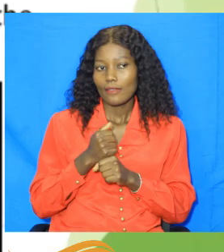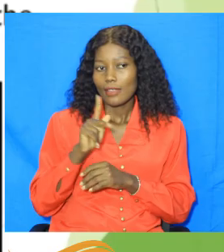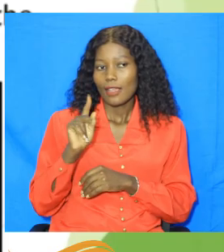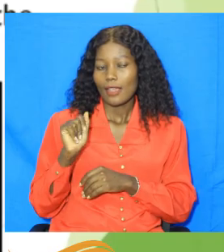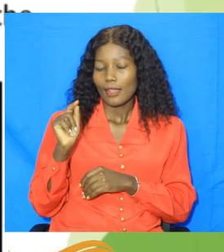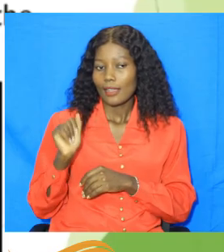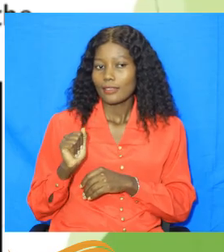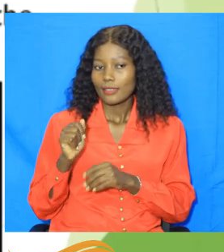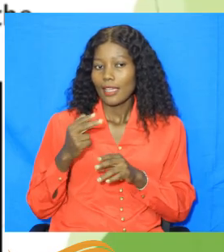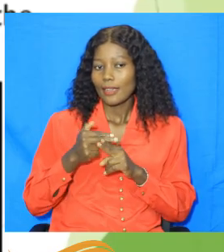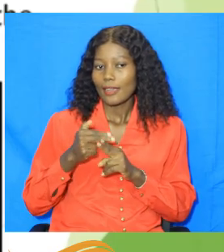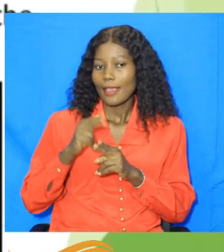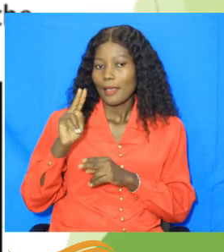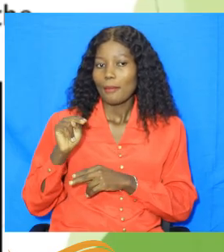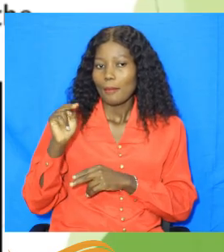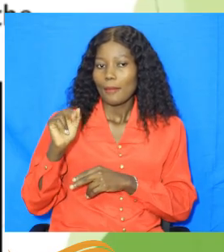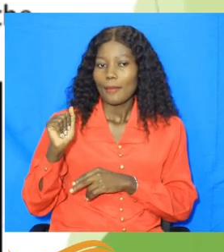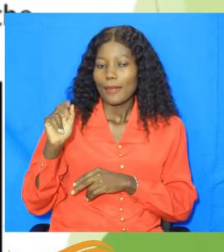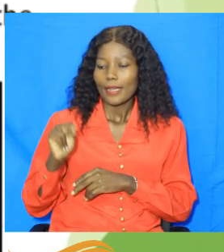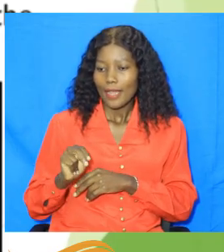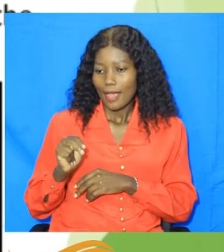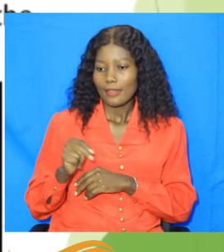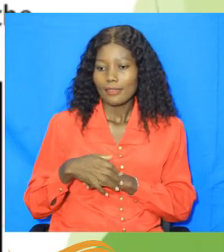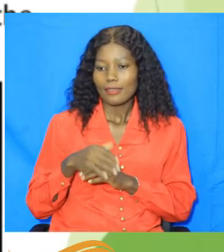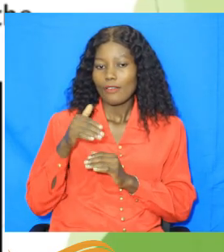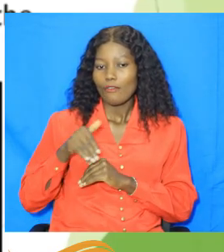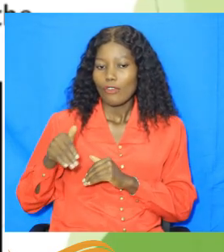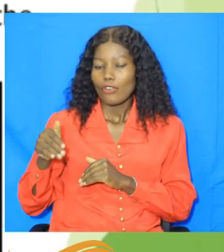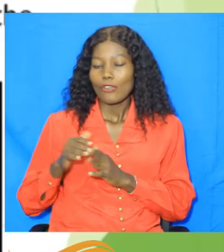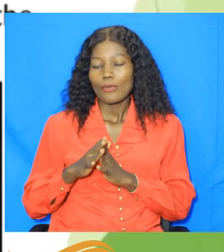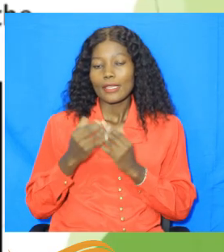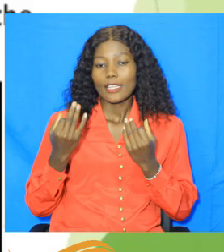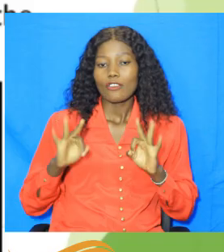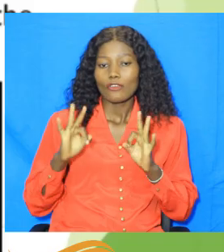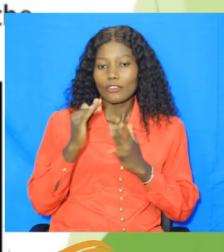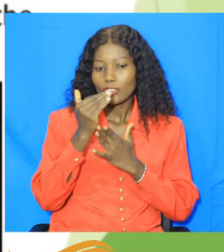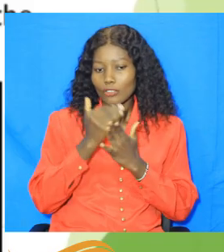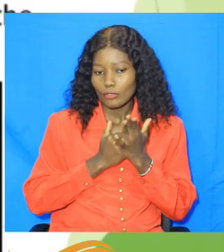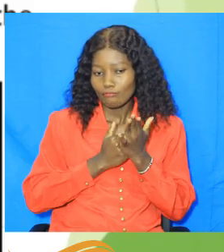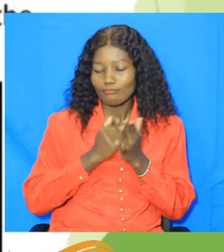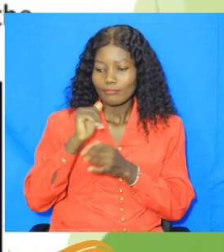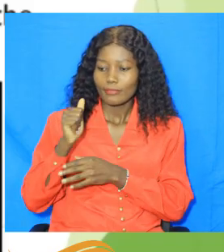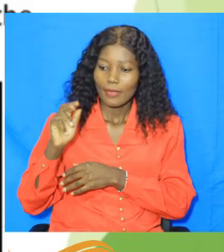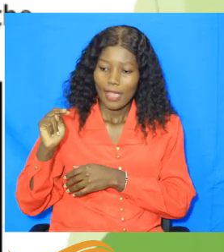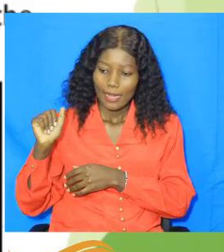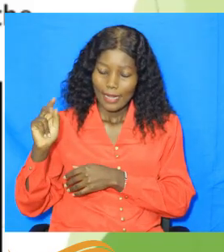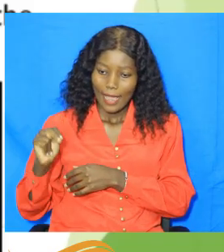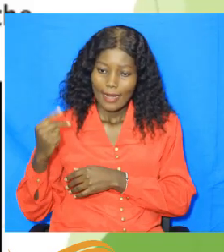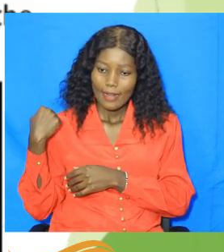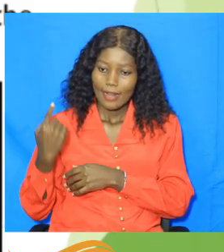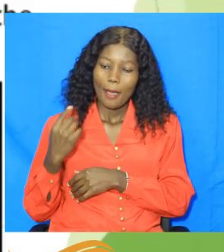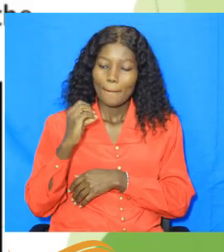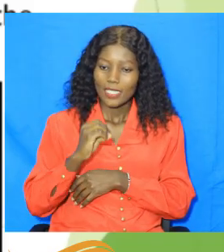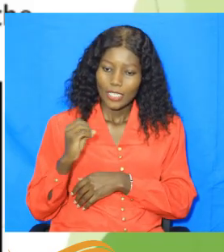Anan. And according to the official kata list, Anan is number